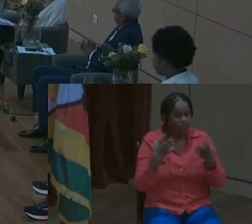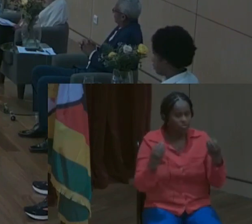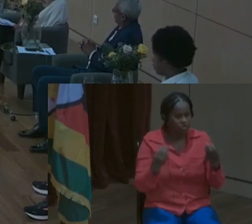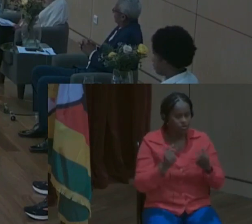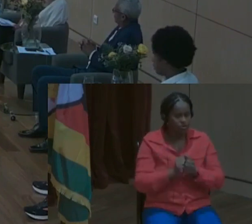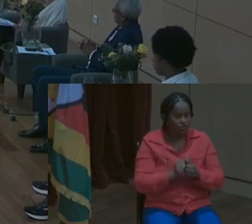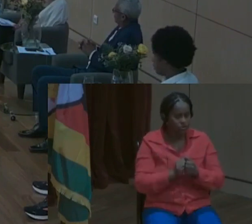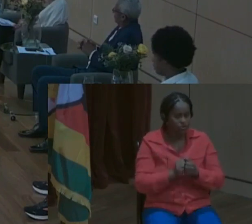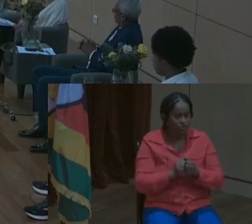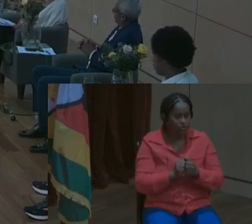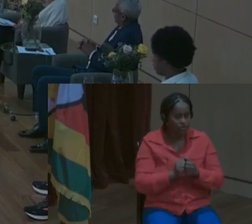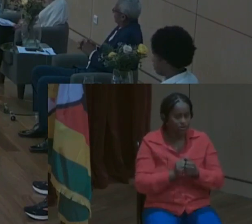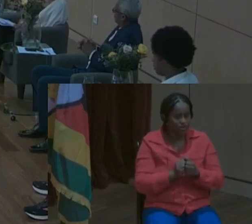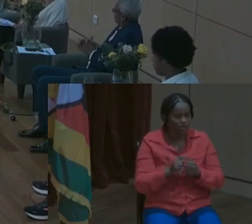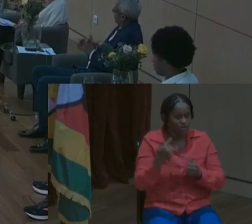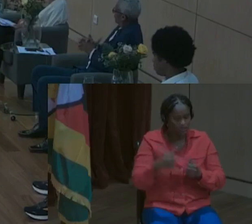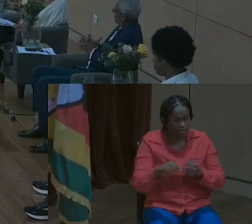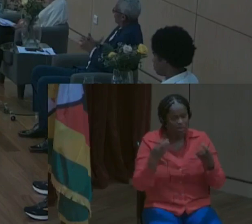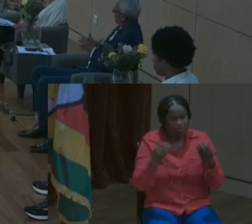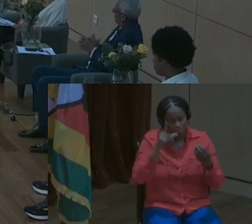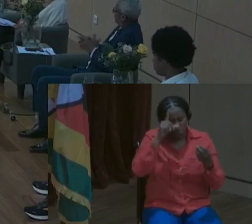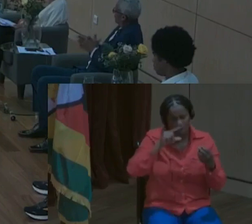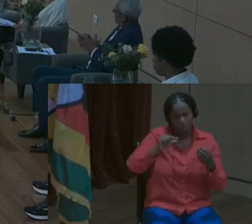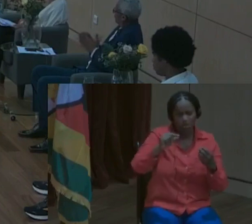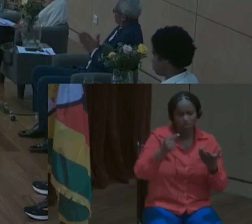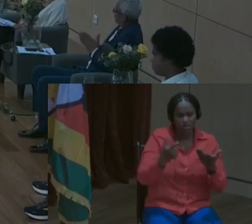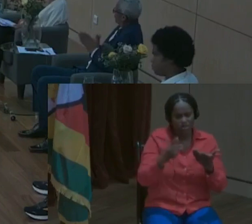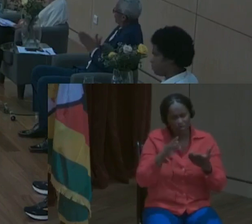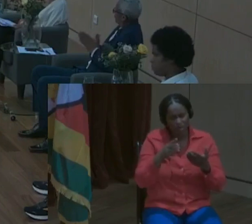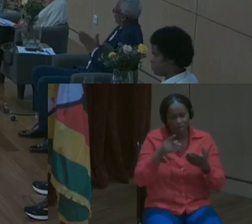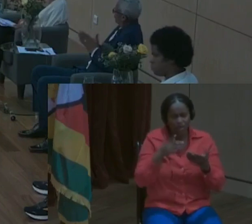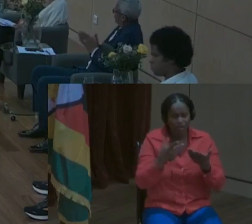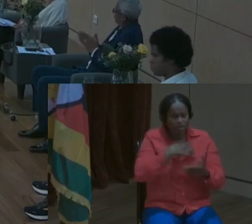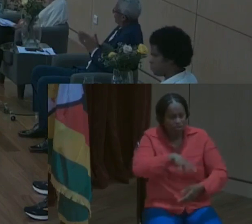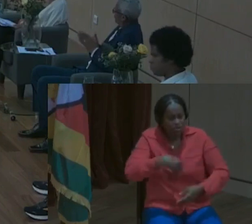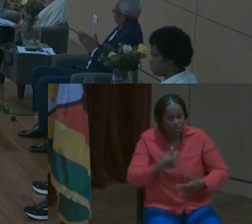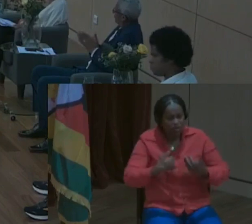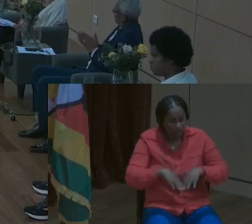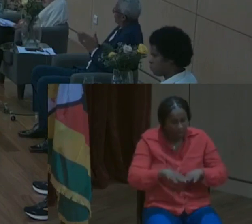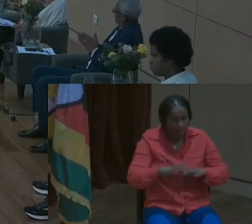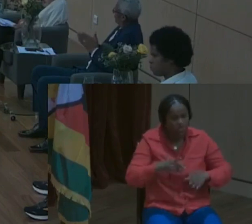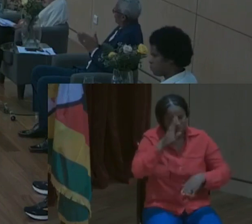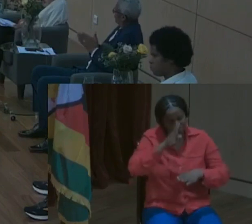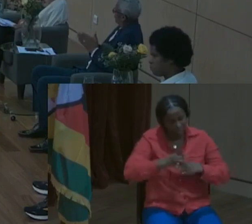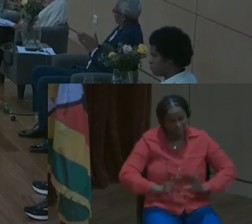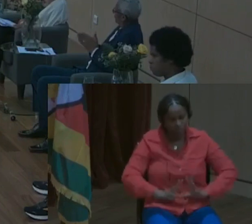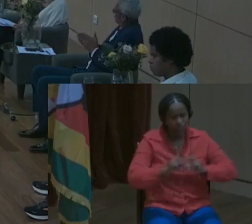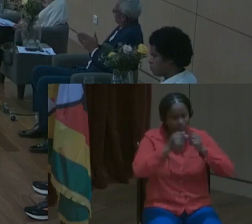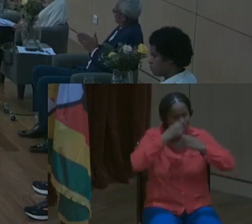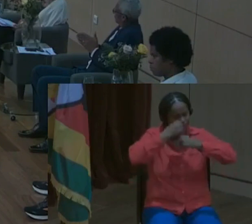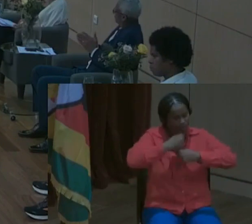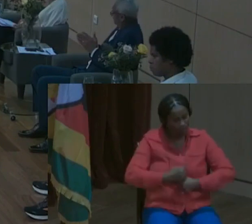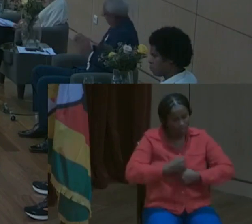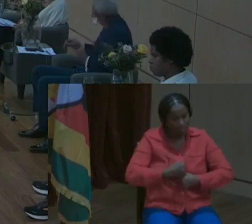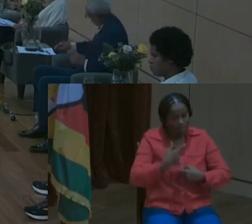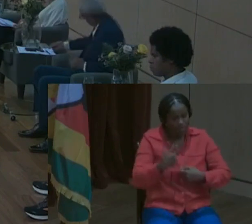global median, but it's a big improvement, and it's something to be celebrated and encouraged. And then are we keeping a track of how we are doing? We've